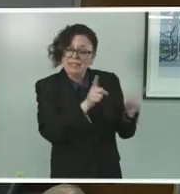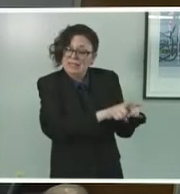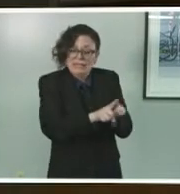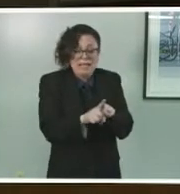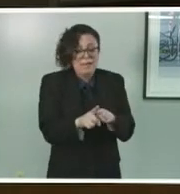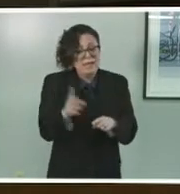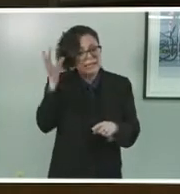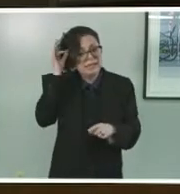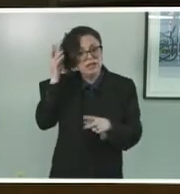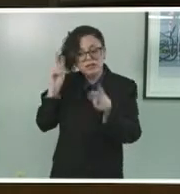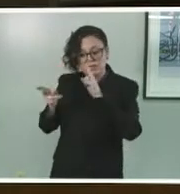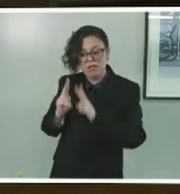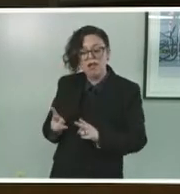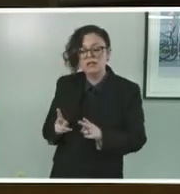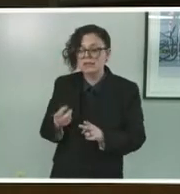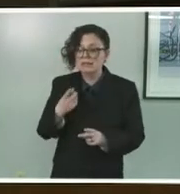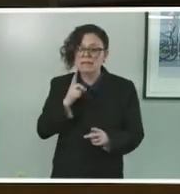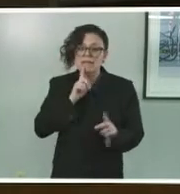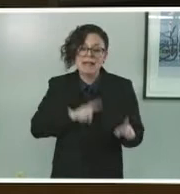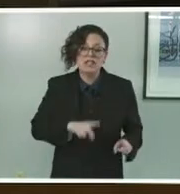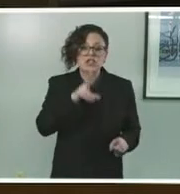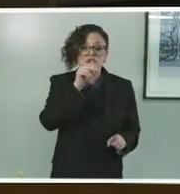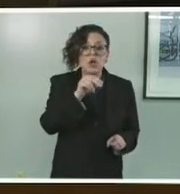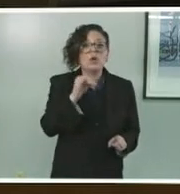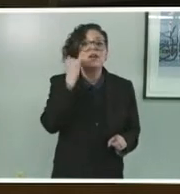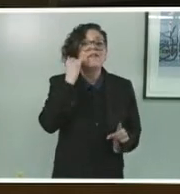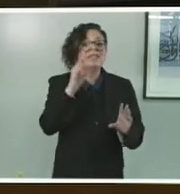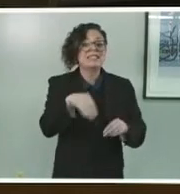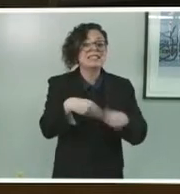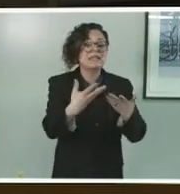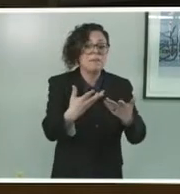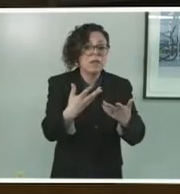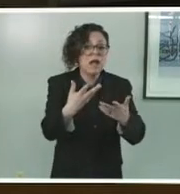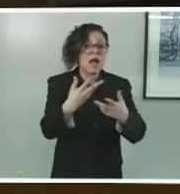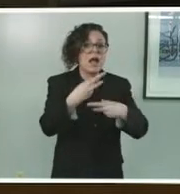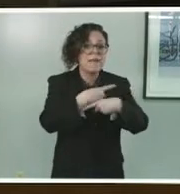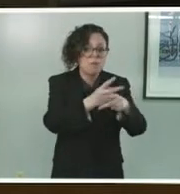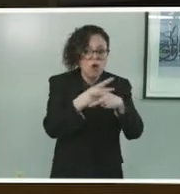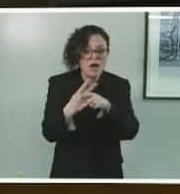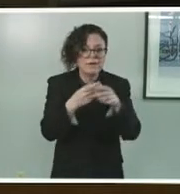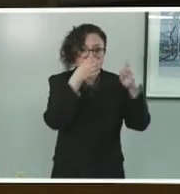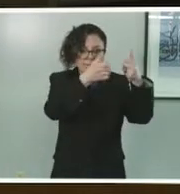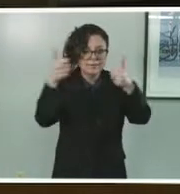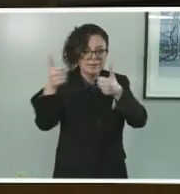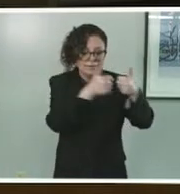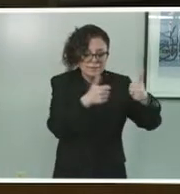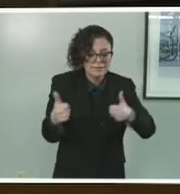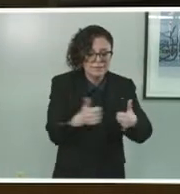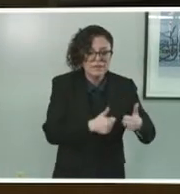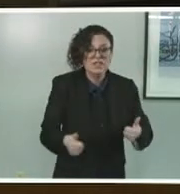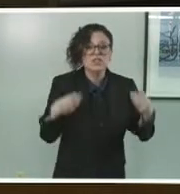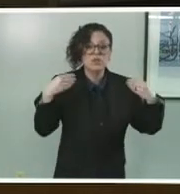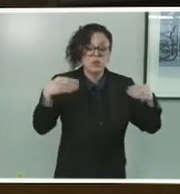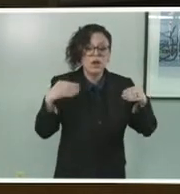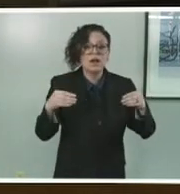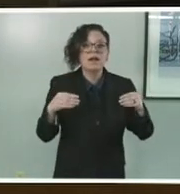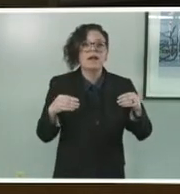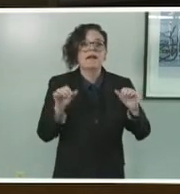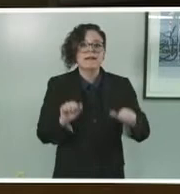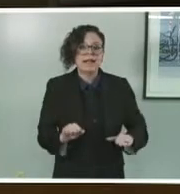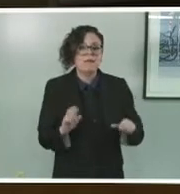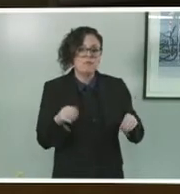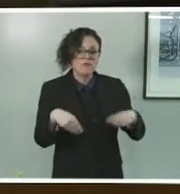hair salons, which is no. However, if it's a supply store that, again, can provide the supplies or the hair